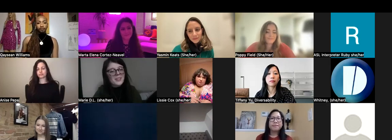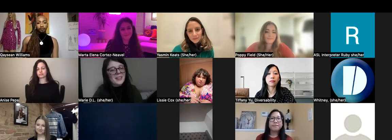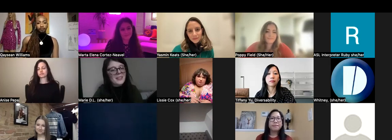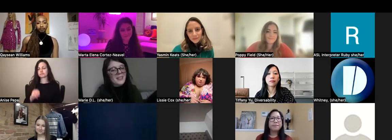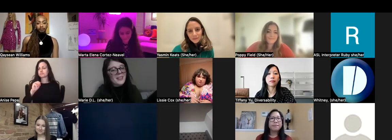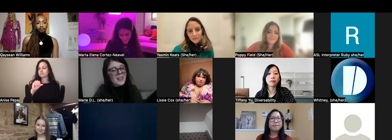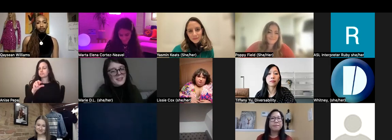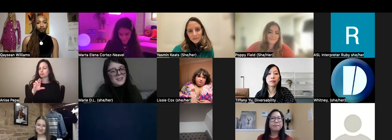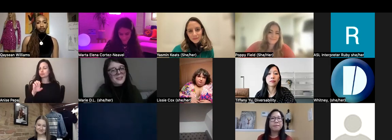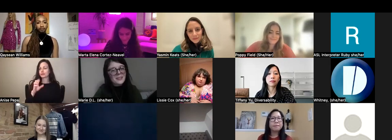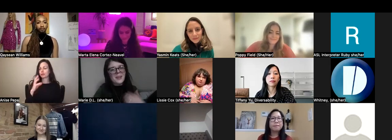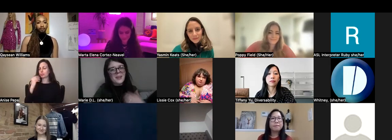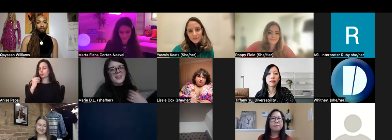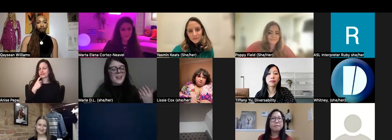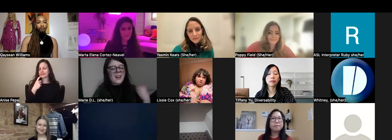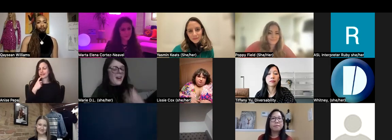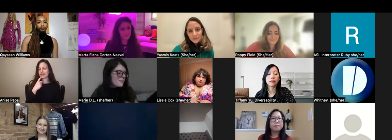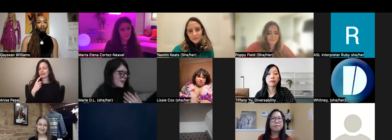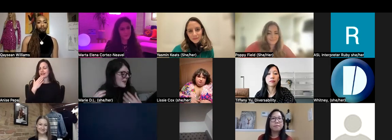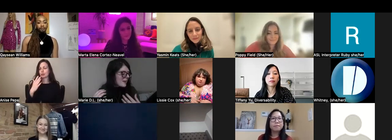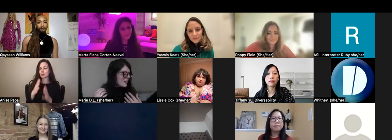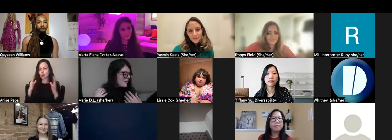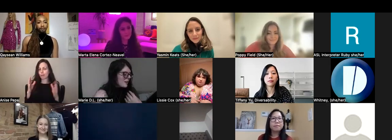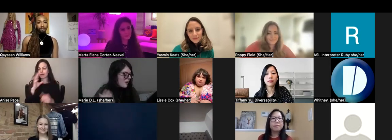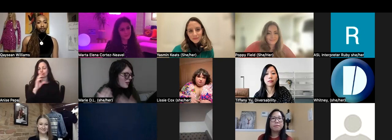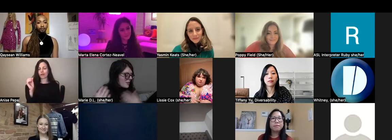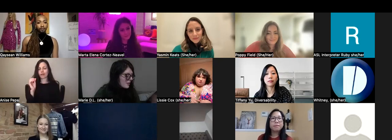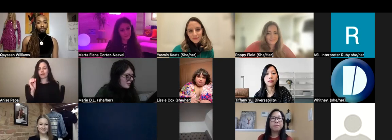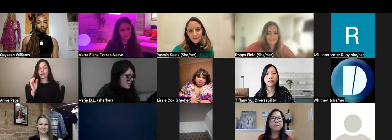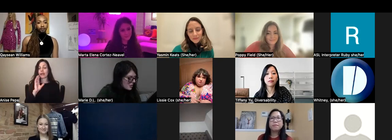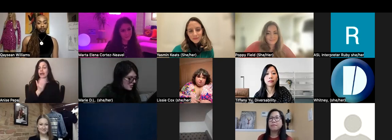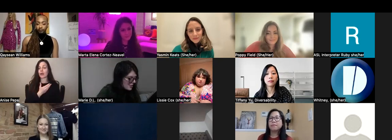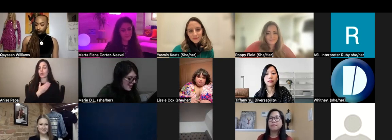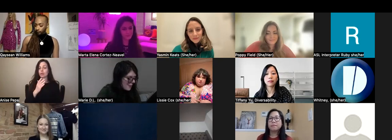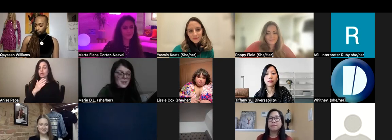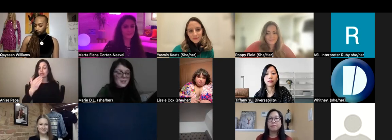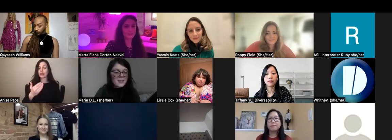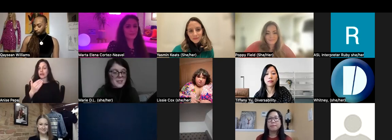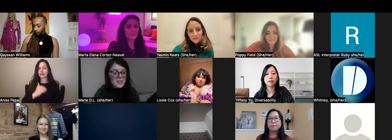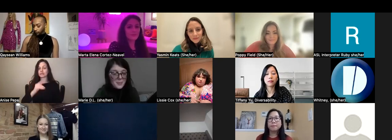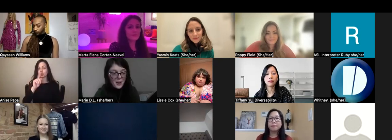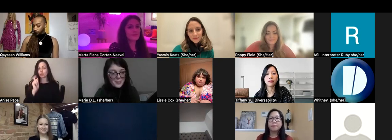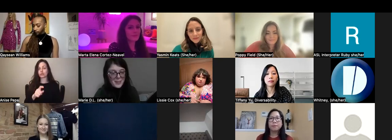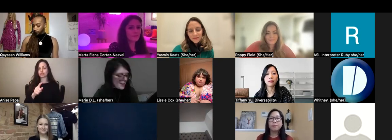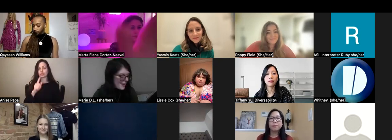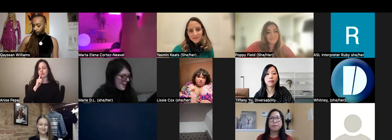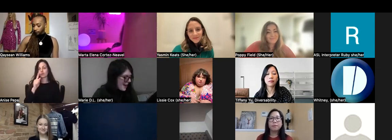Beautifully said. Thank you so much. And our next question, I'm going to give to you,